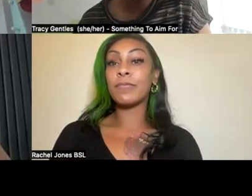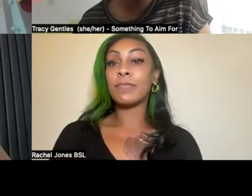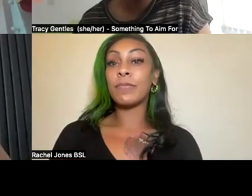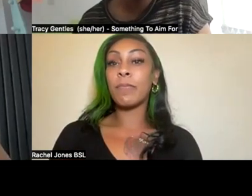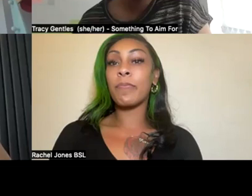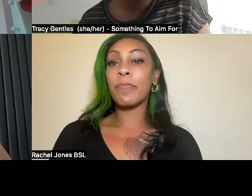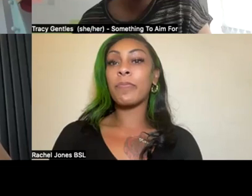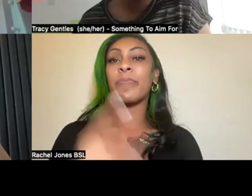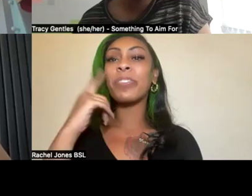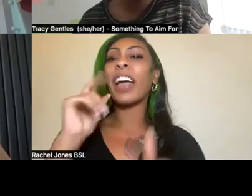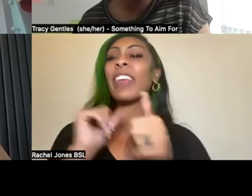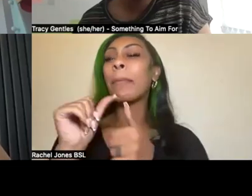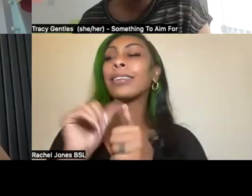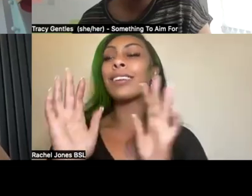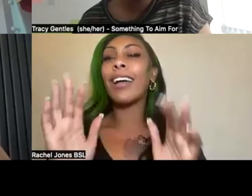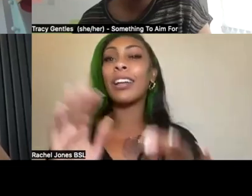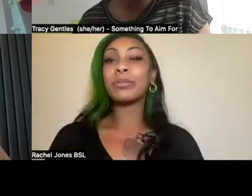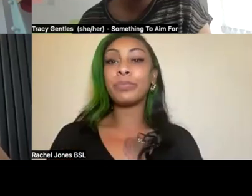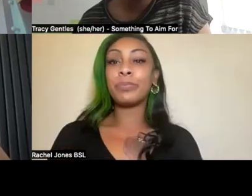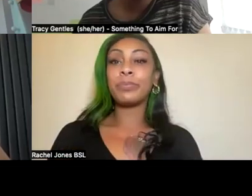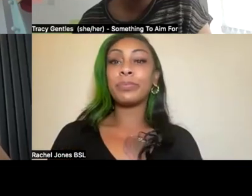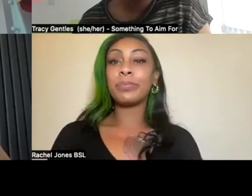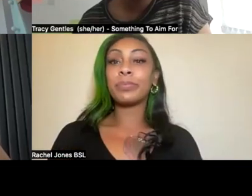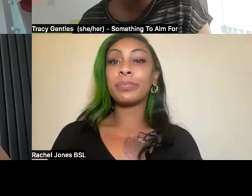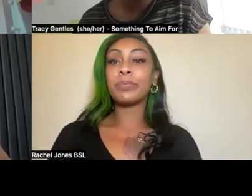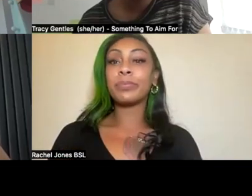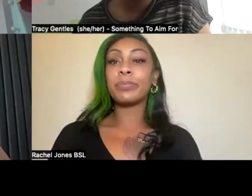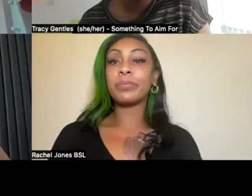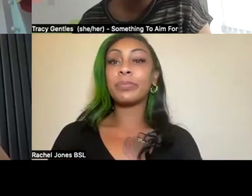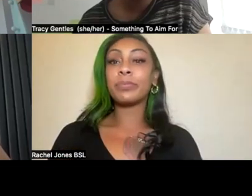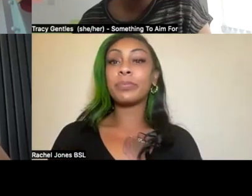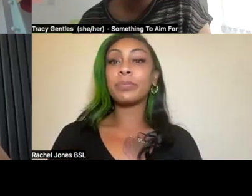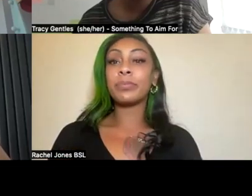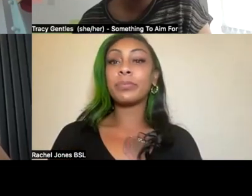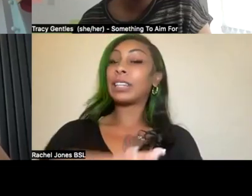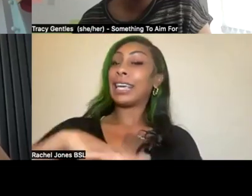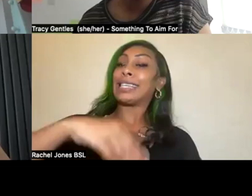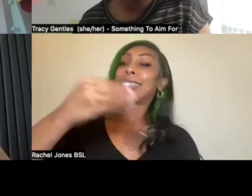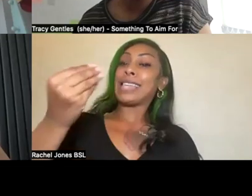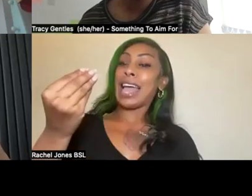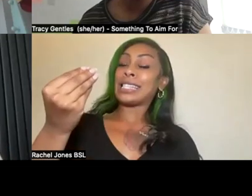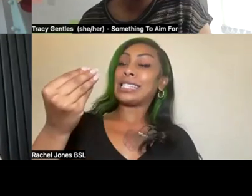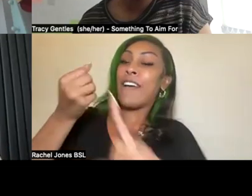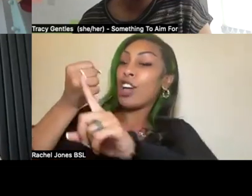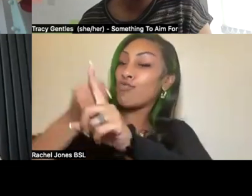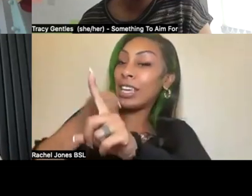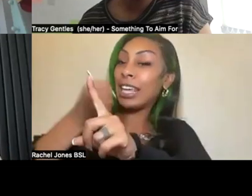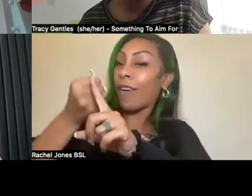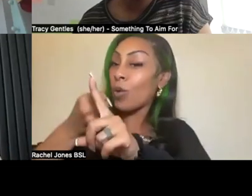I think that's better, isn't it? So certainly a sense of reinforcing a sense of what's